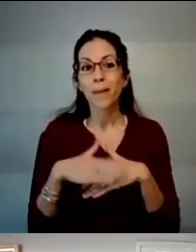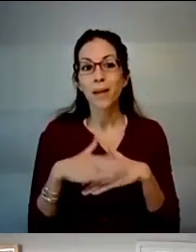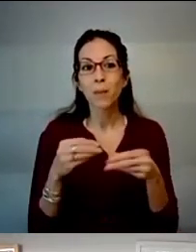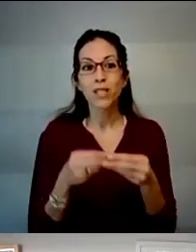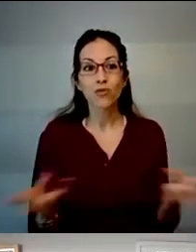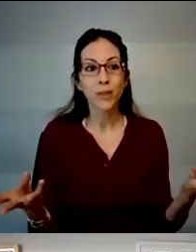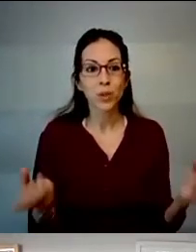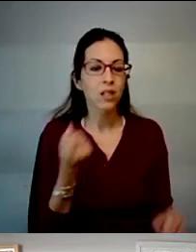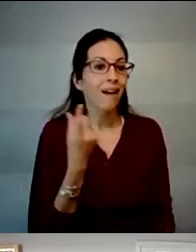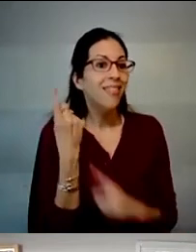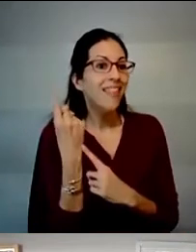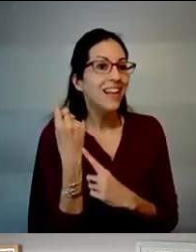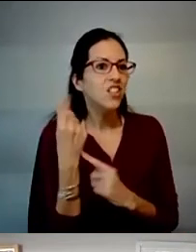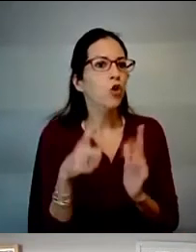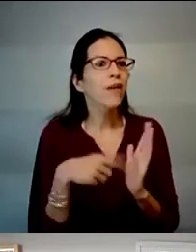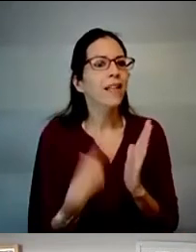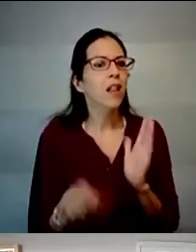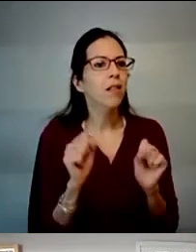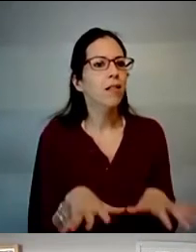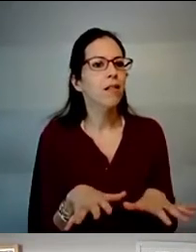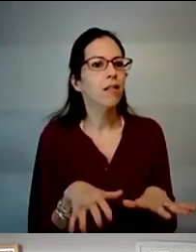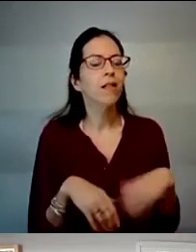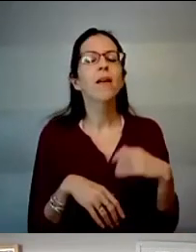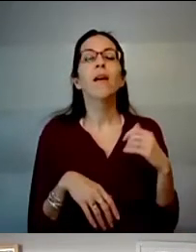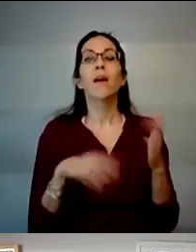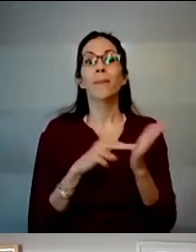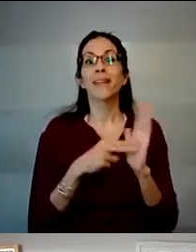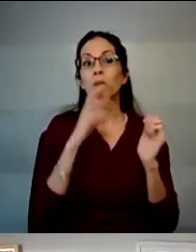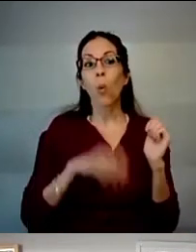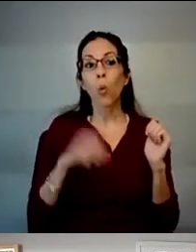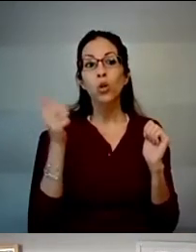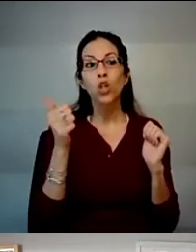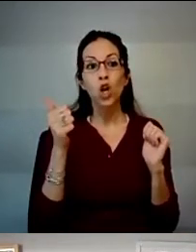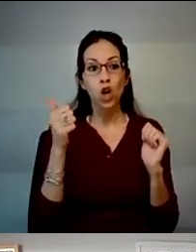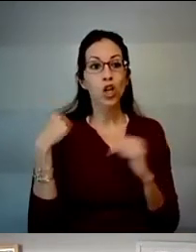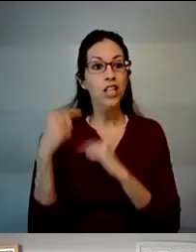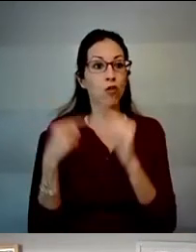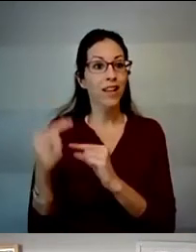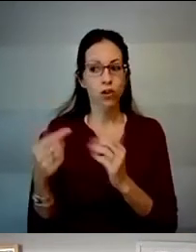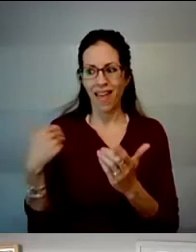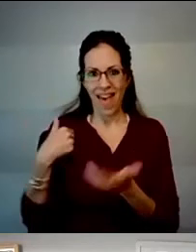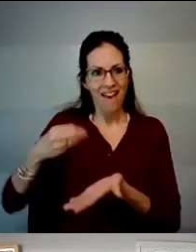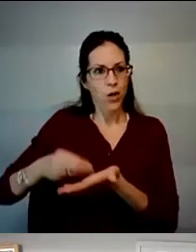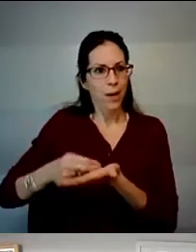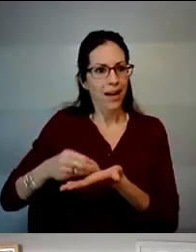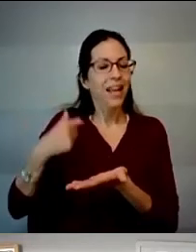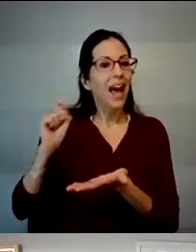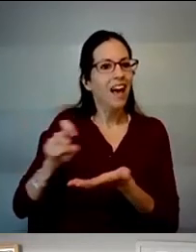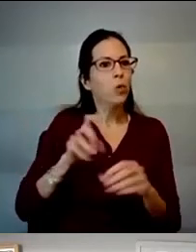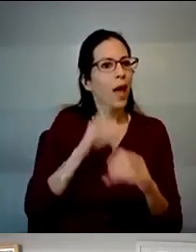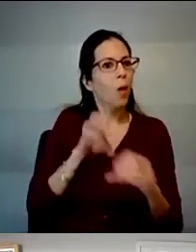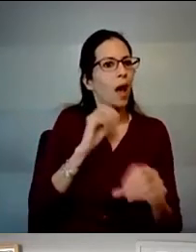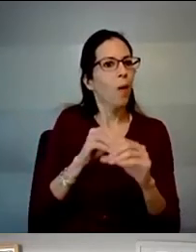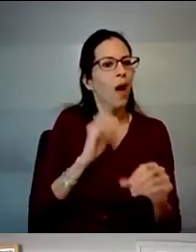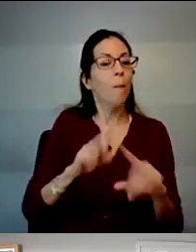last year they canceled it. So a lot of, the older generation, have this money that they have to take out. They didn't have to take anything out in 2020, and